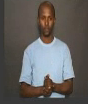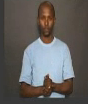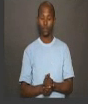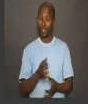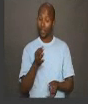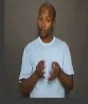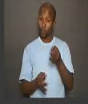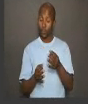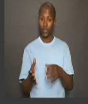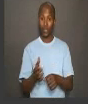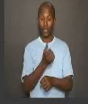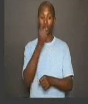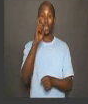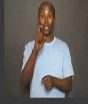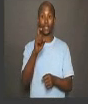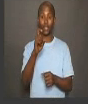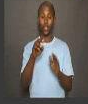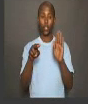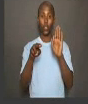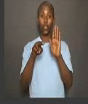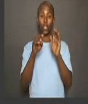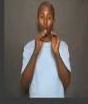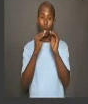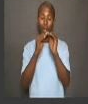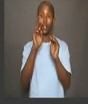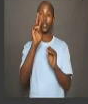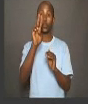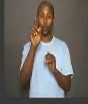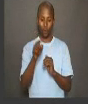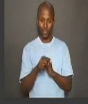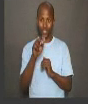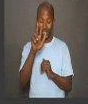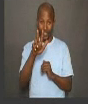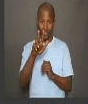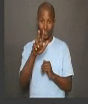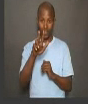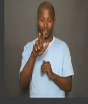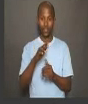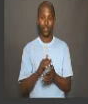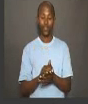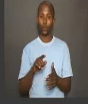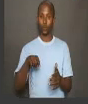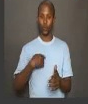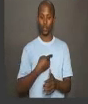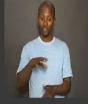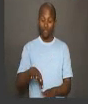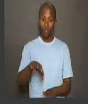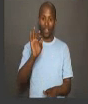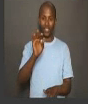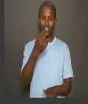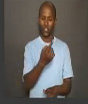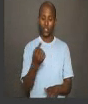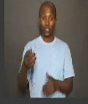If we take x to equal 2 over 3, we find that